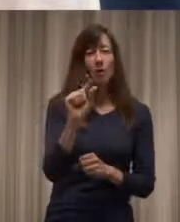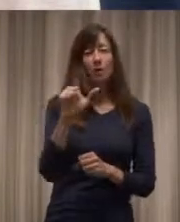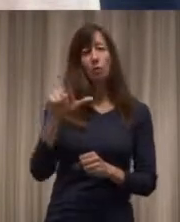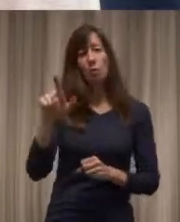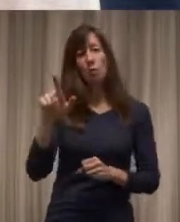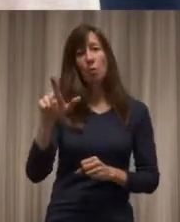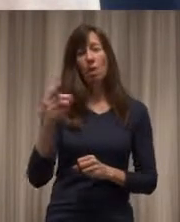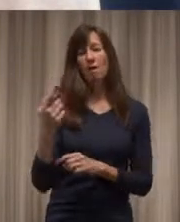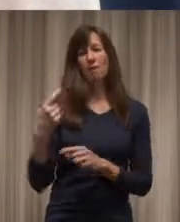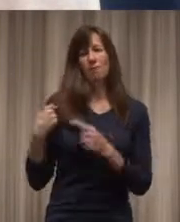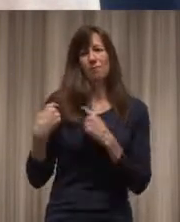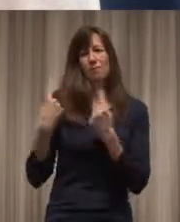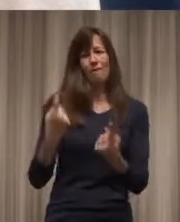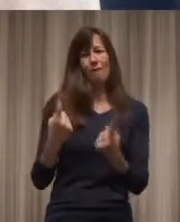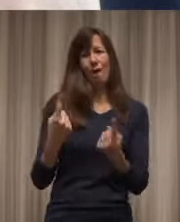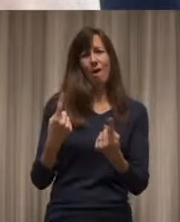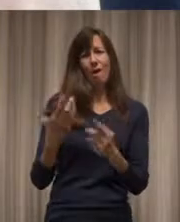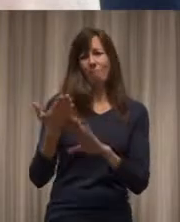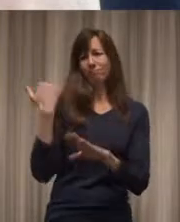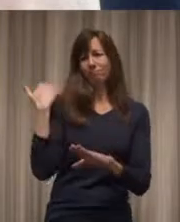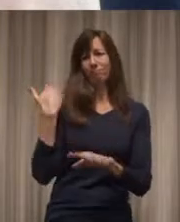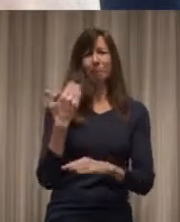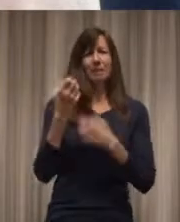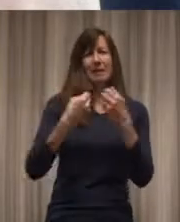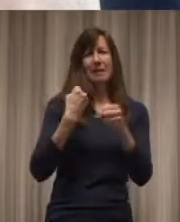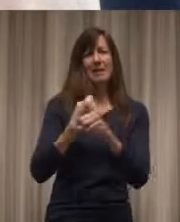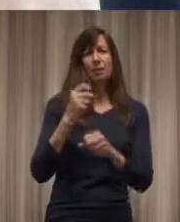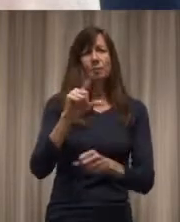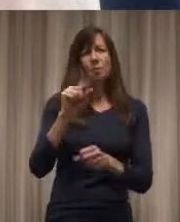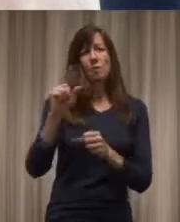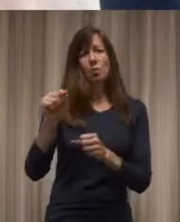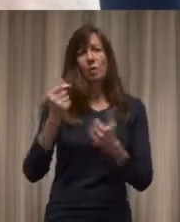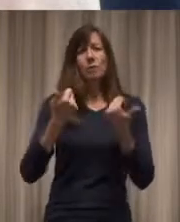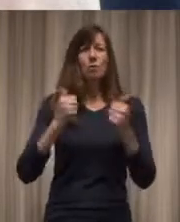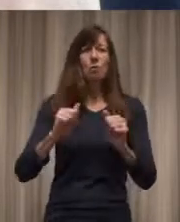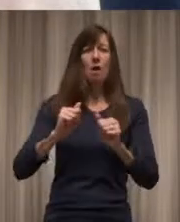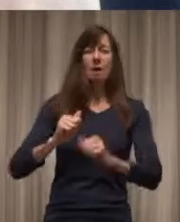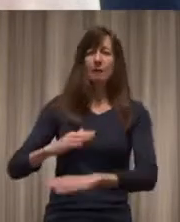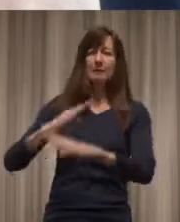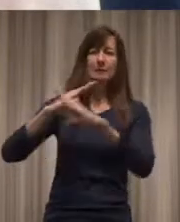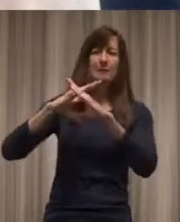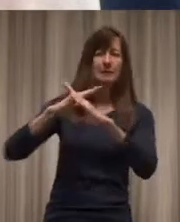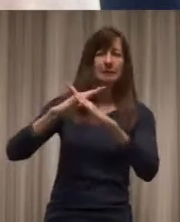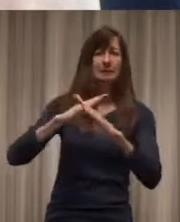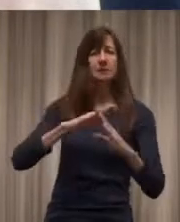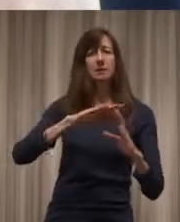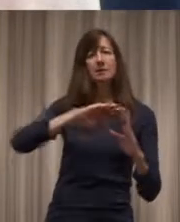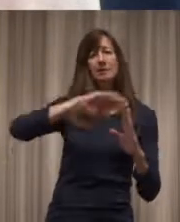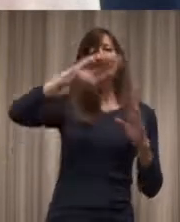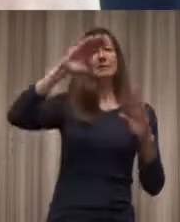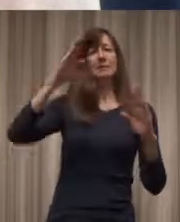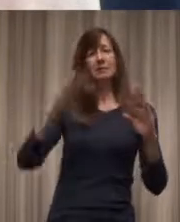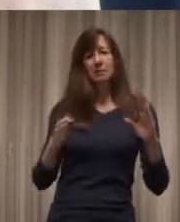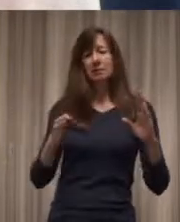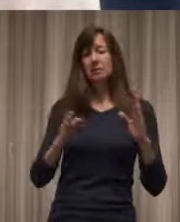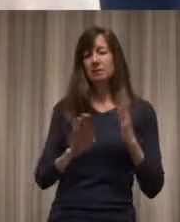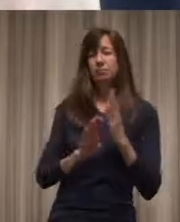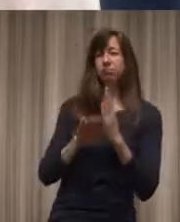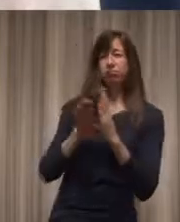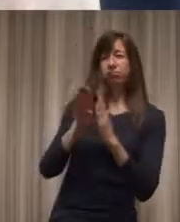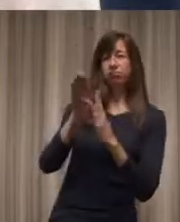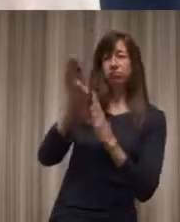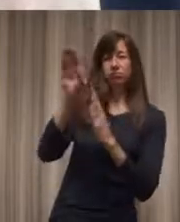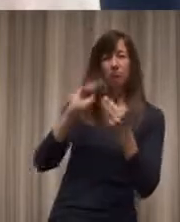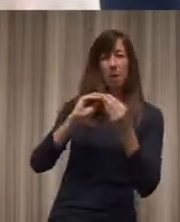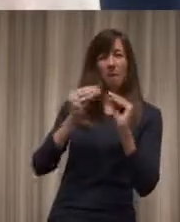could to blunt the first wave, to take care of each other, to protect our economy, and to protect those in need